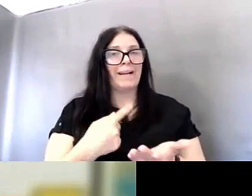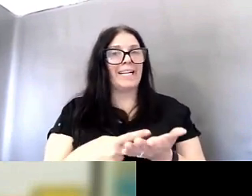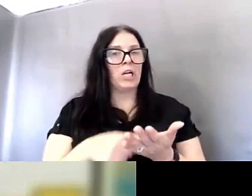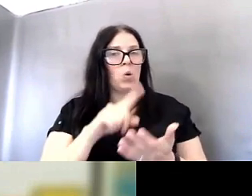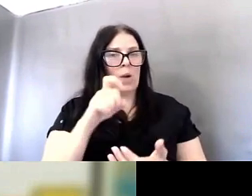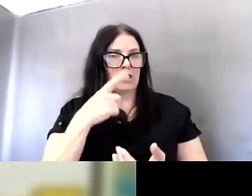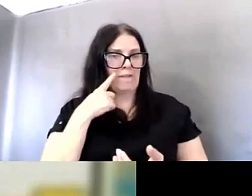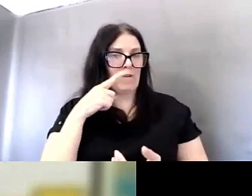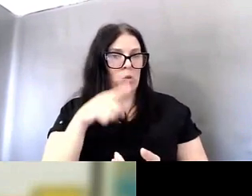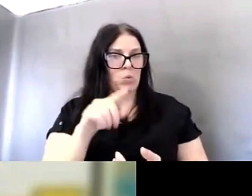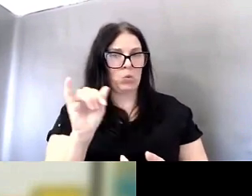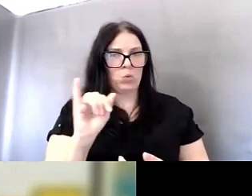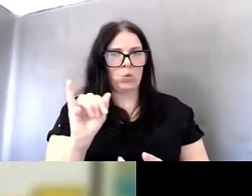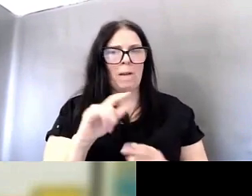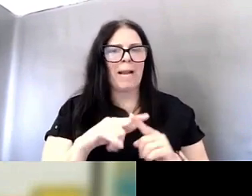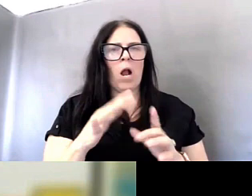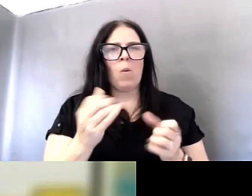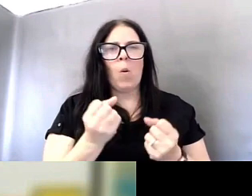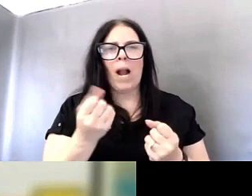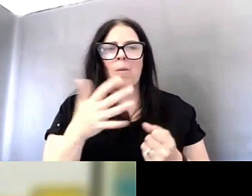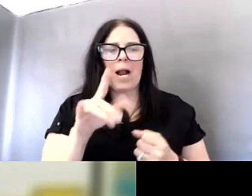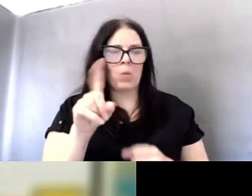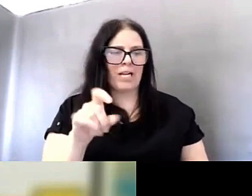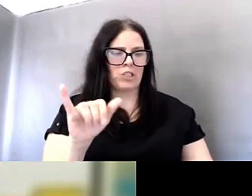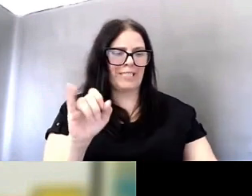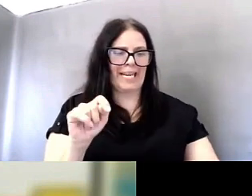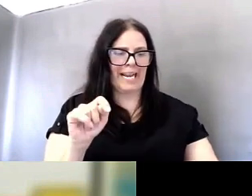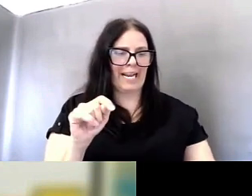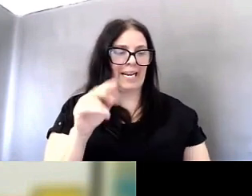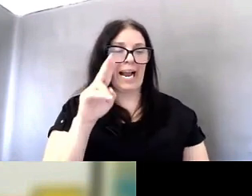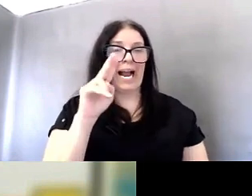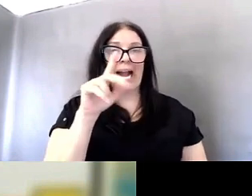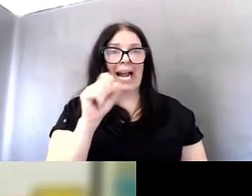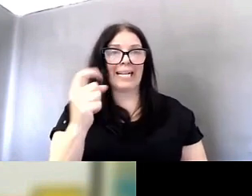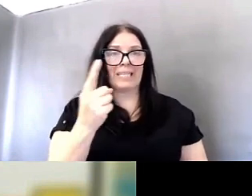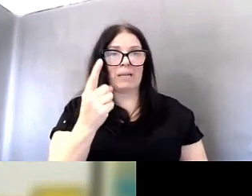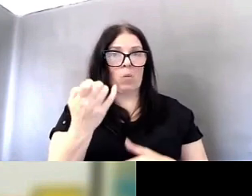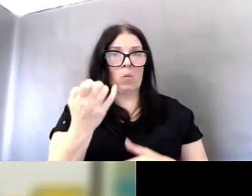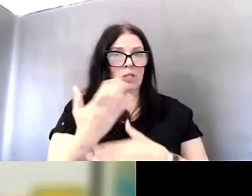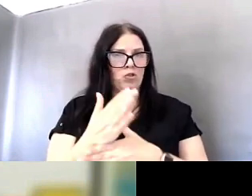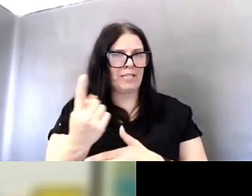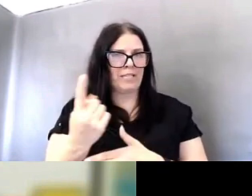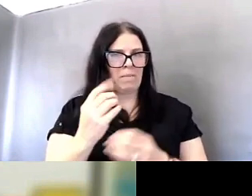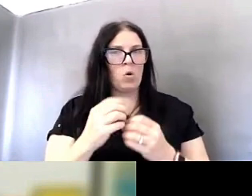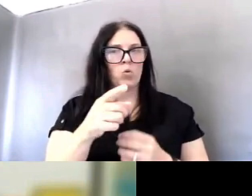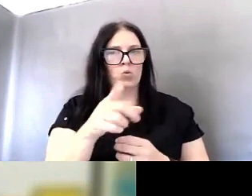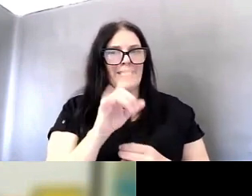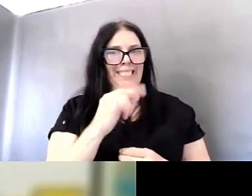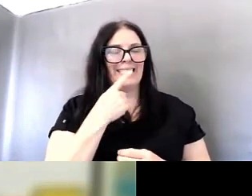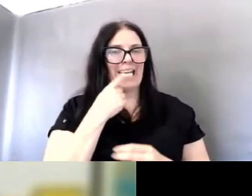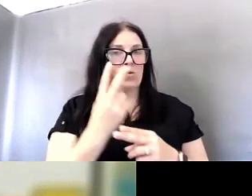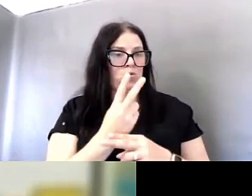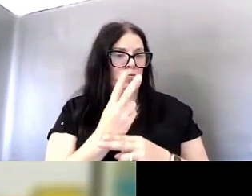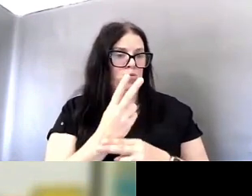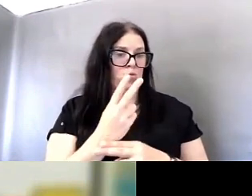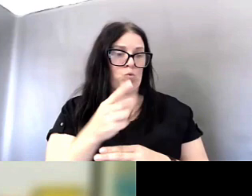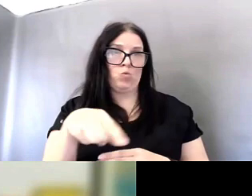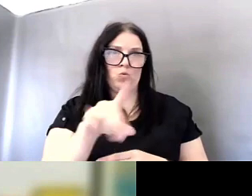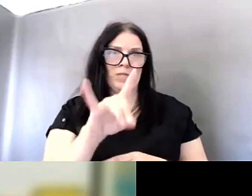well? But I don't want to go there yet unless there's somebody who wants to share a bit more, because you did say that you're using the resources.